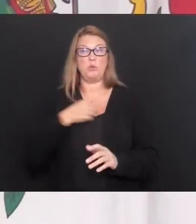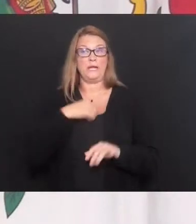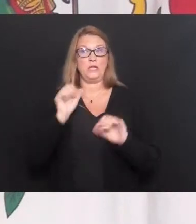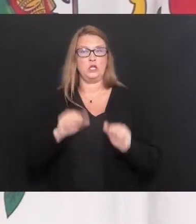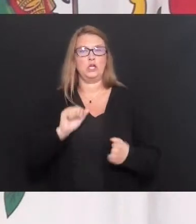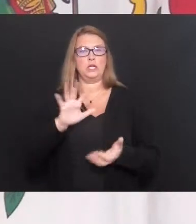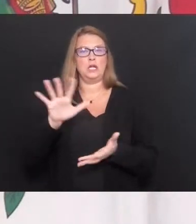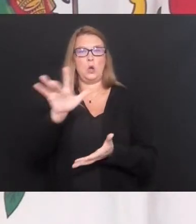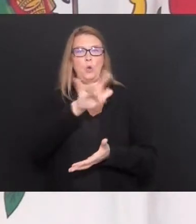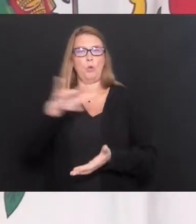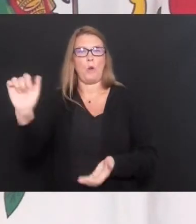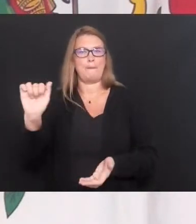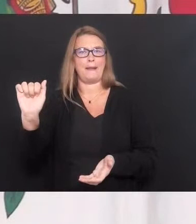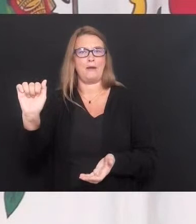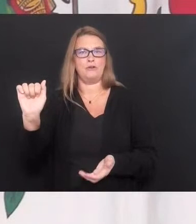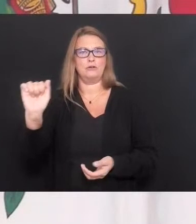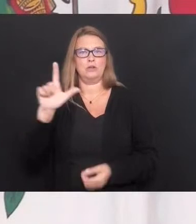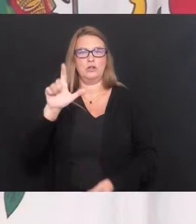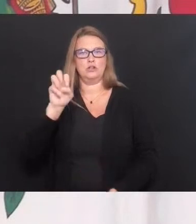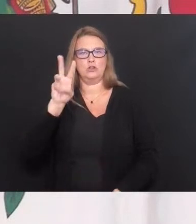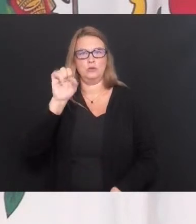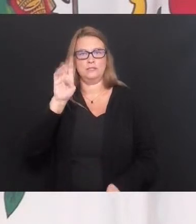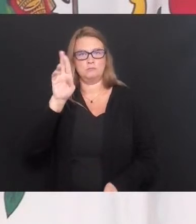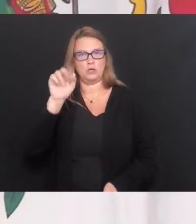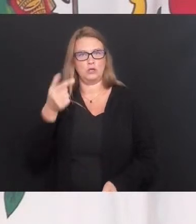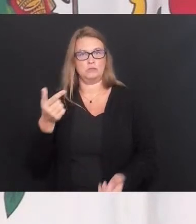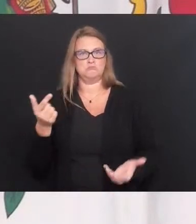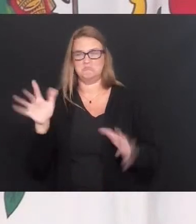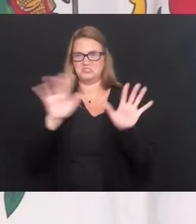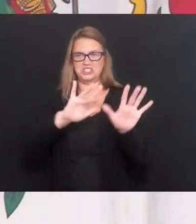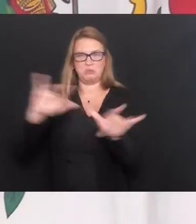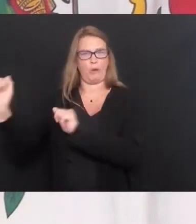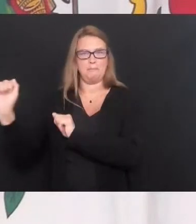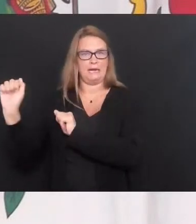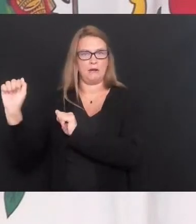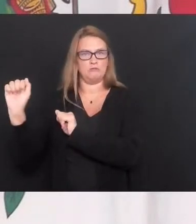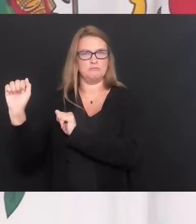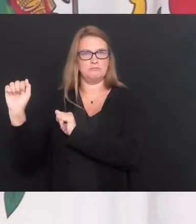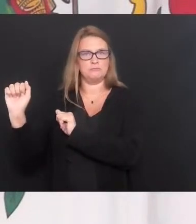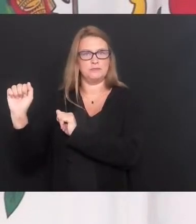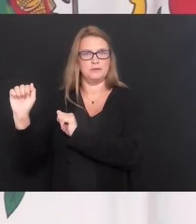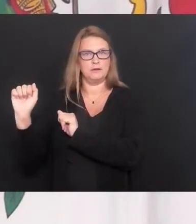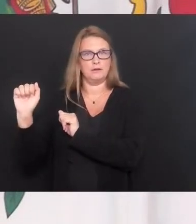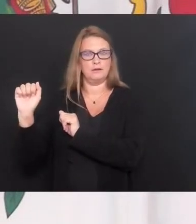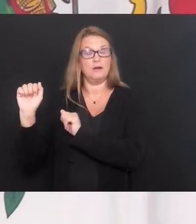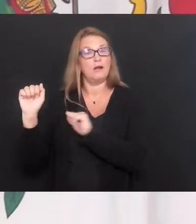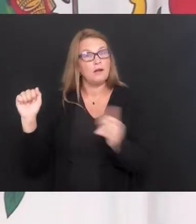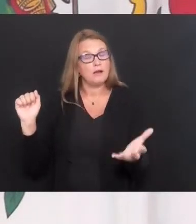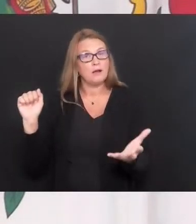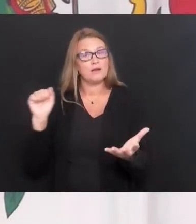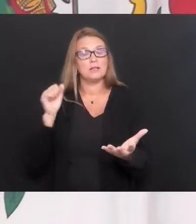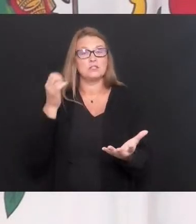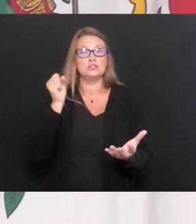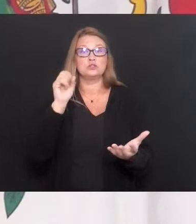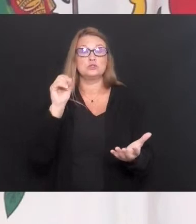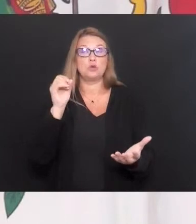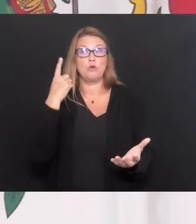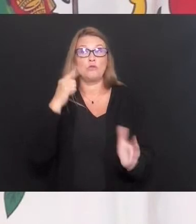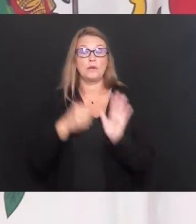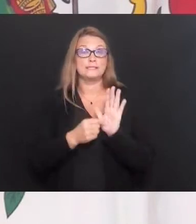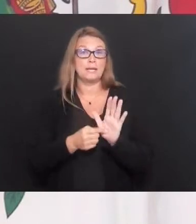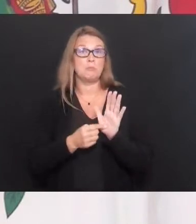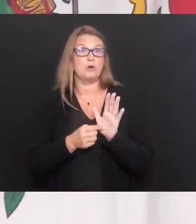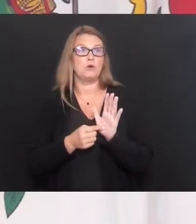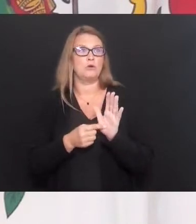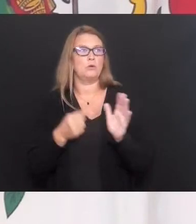entire city of Lewisburg. Now just think about it. If we saw, you know, if we were in a situation